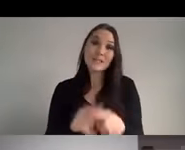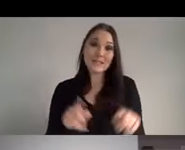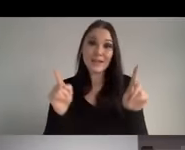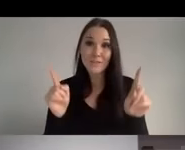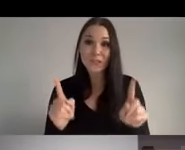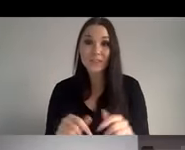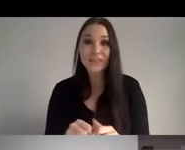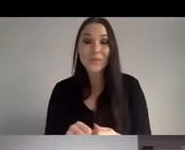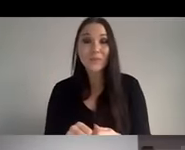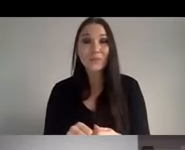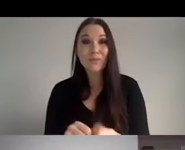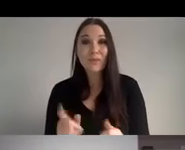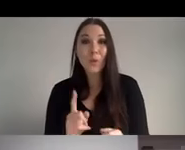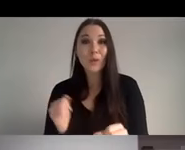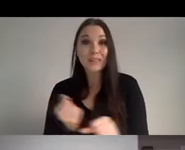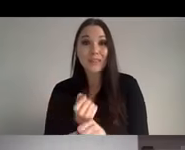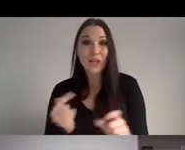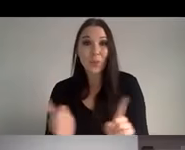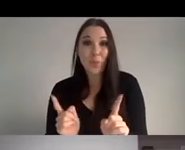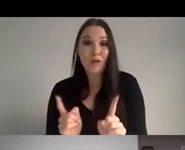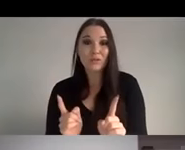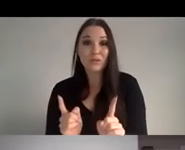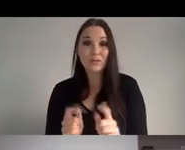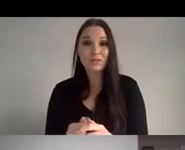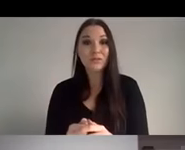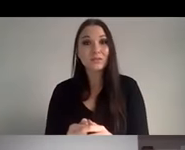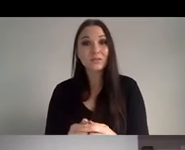we did is, so we went away from the